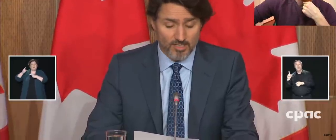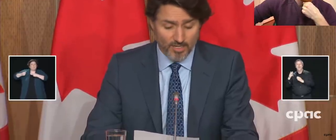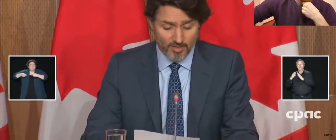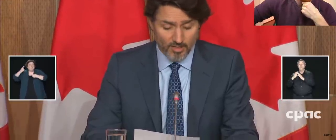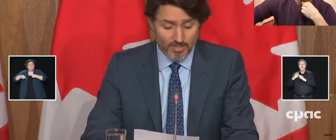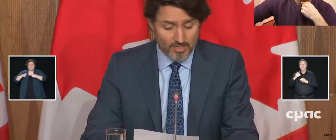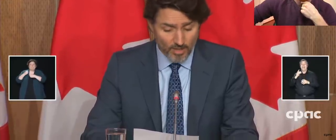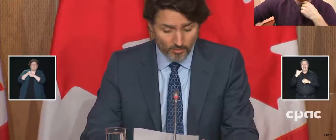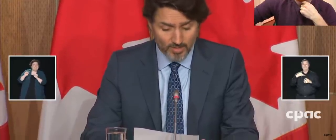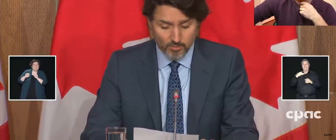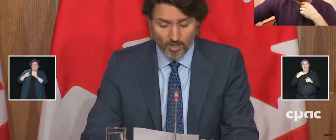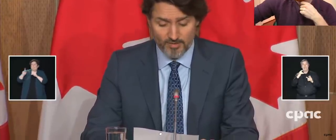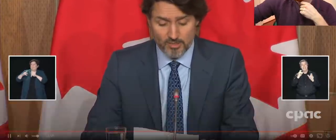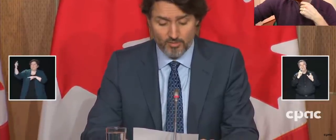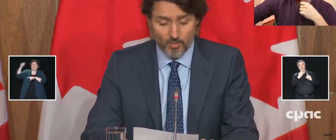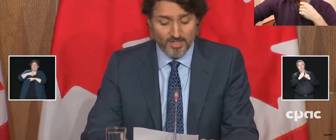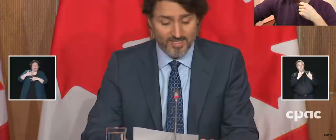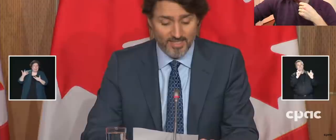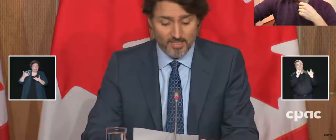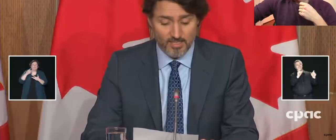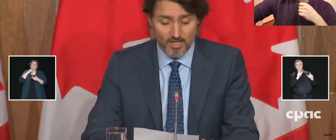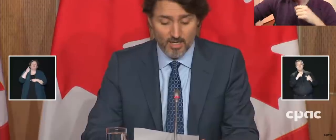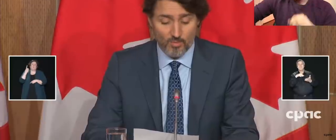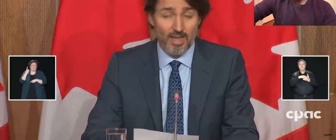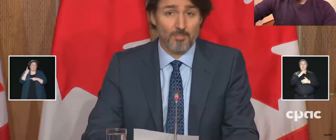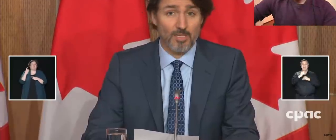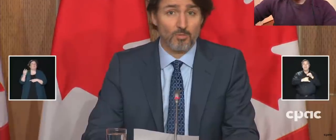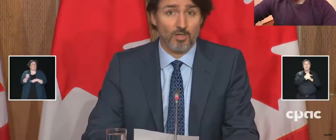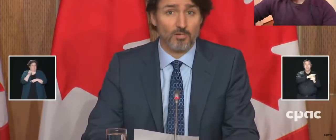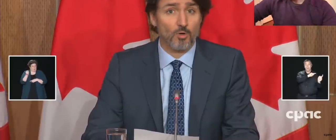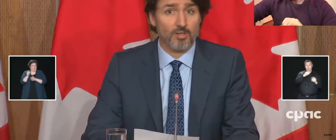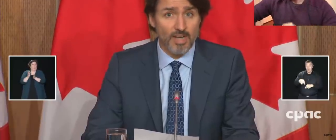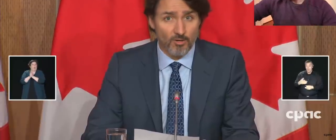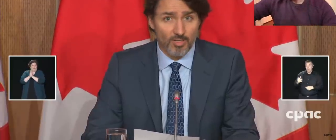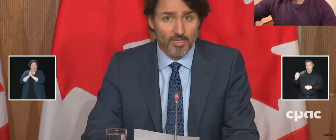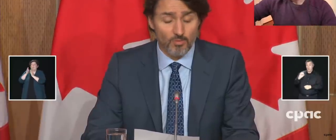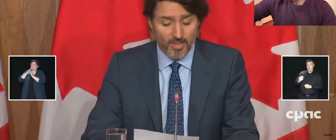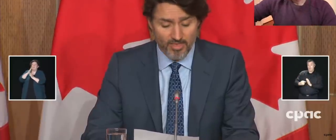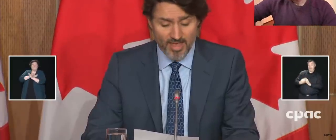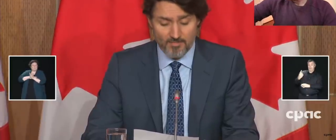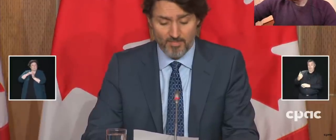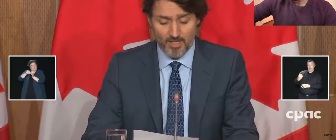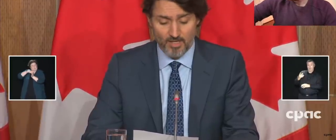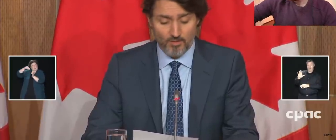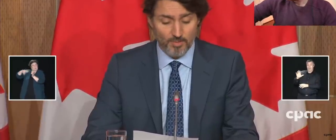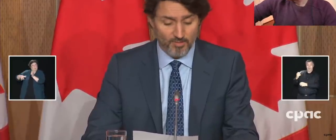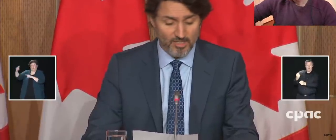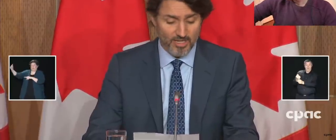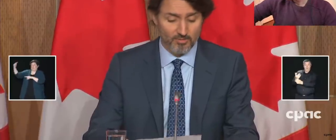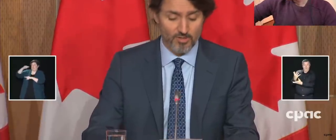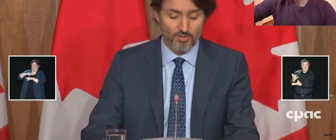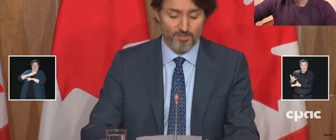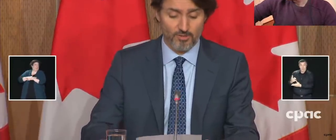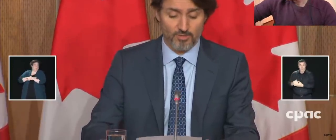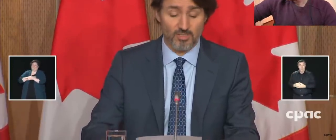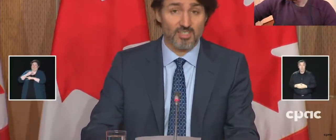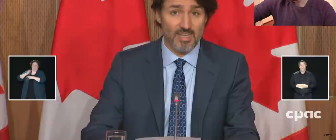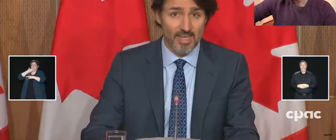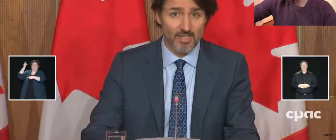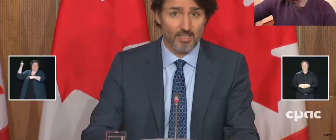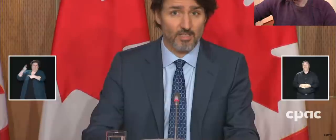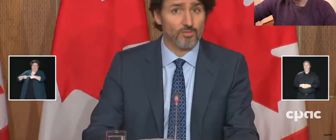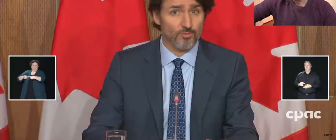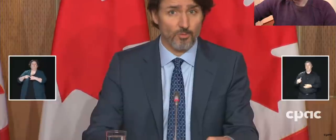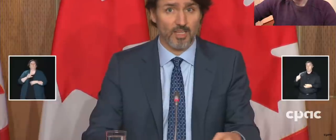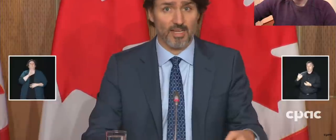time, Ontario is the only province requesting this, we're happy to work more narrowly with them. We'll be reaching out to their officials